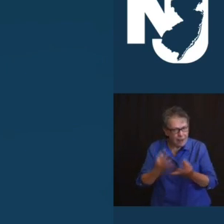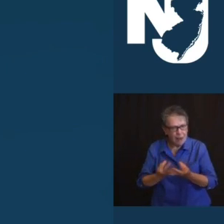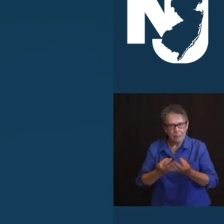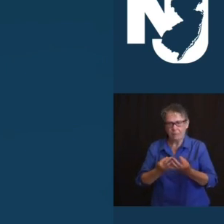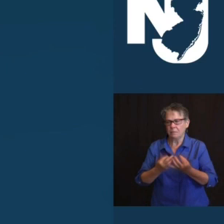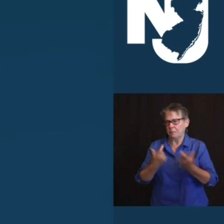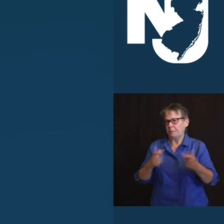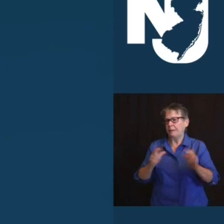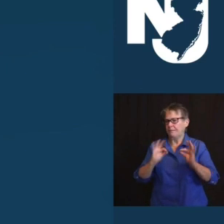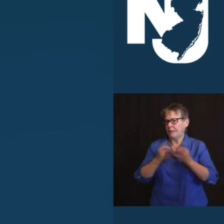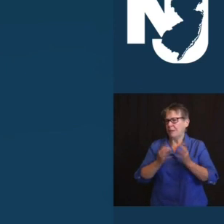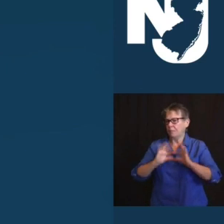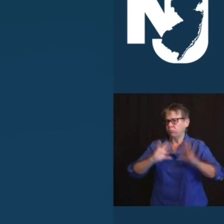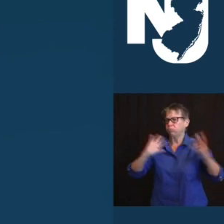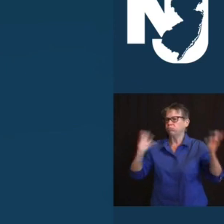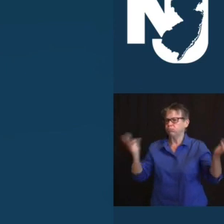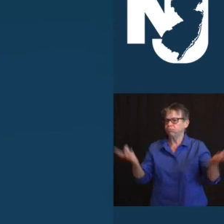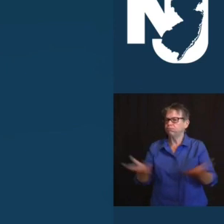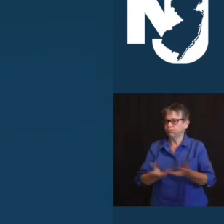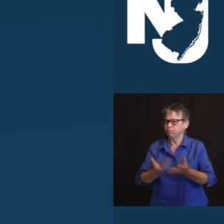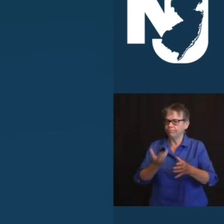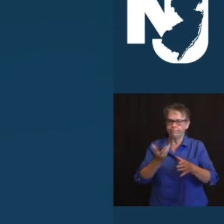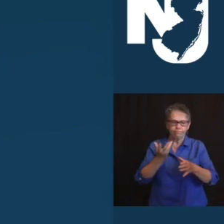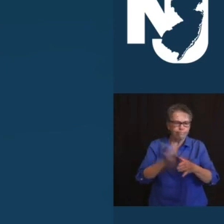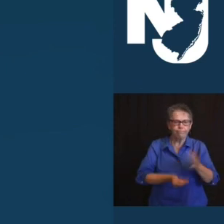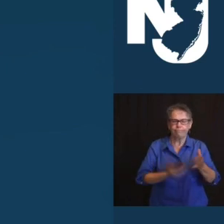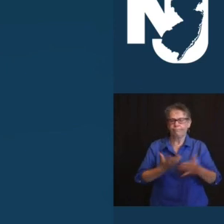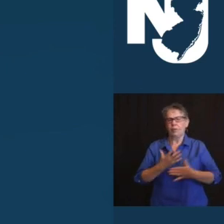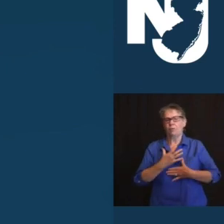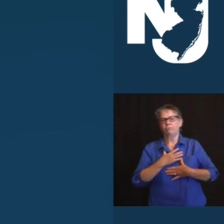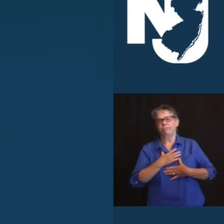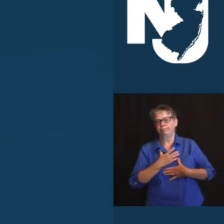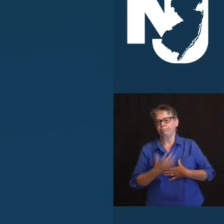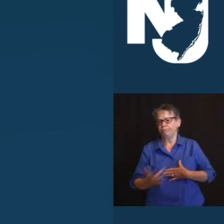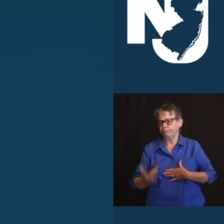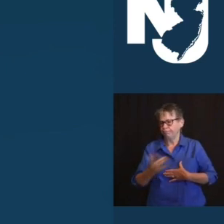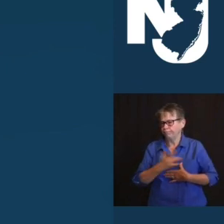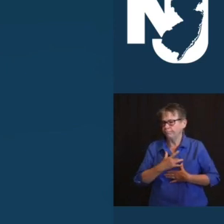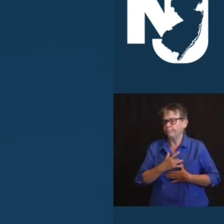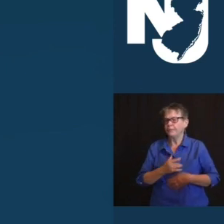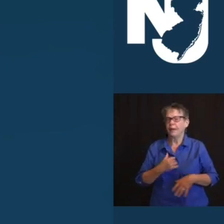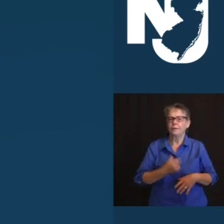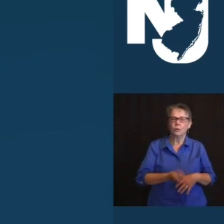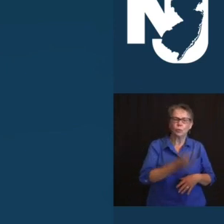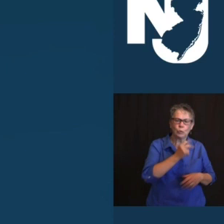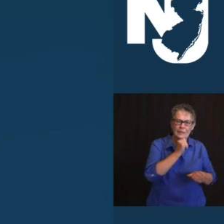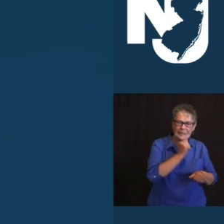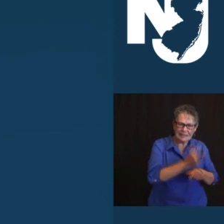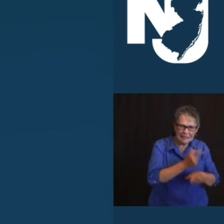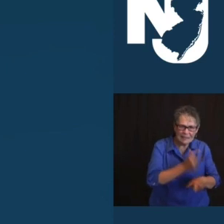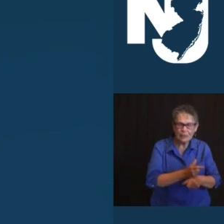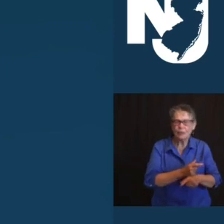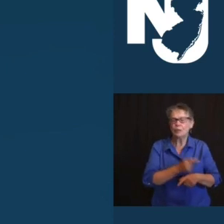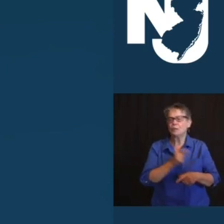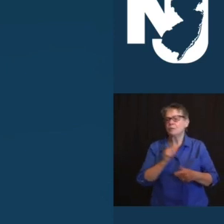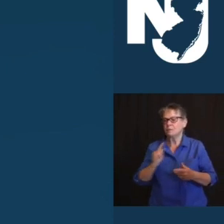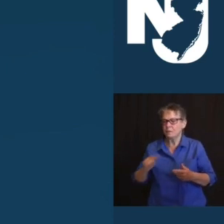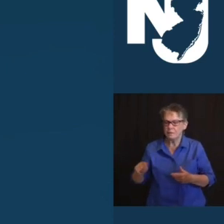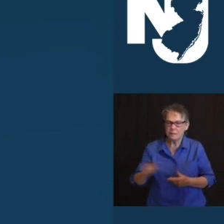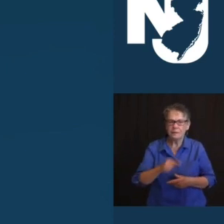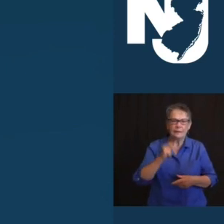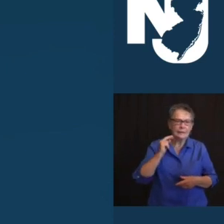also survived by her sisters, Mabel and Phyllis, and many nieces and nephews. She was the embodiment of New Jersey